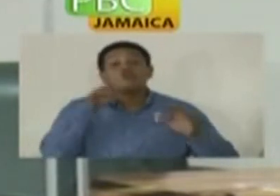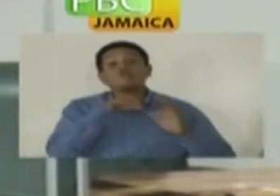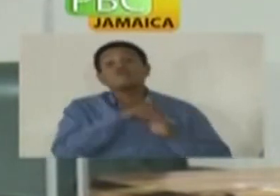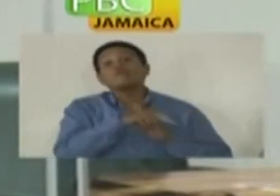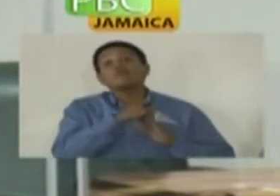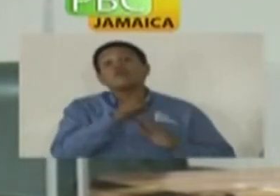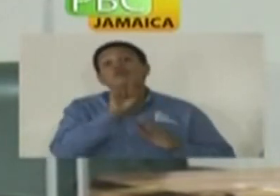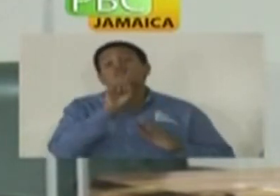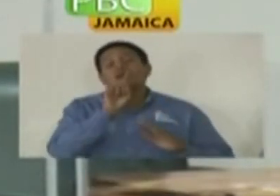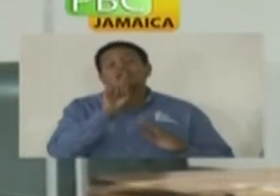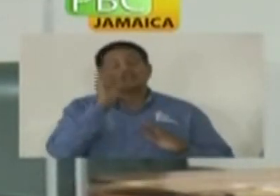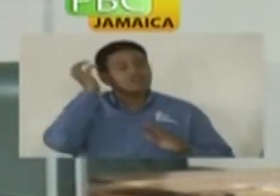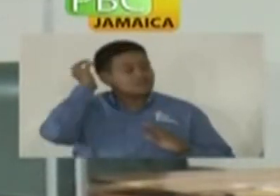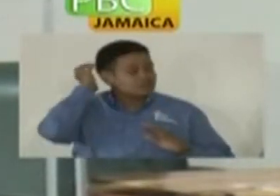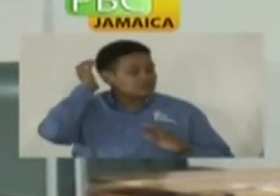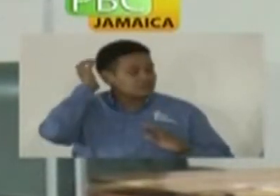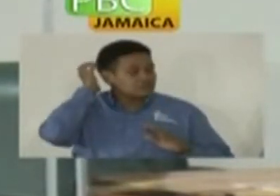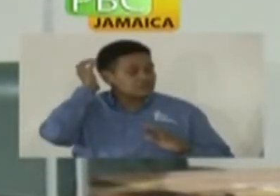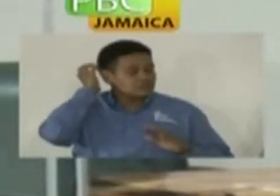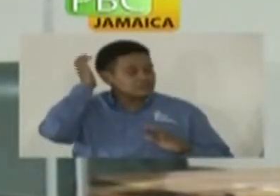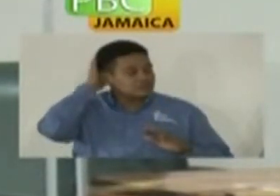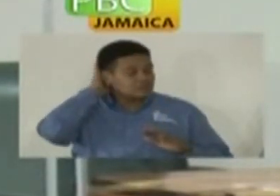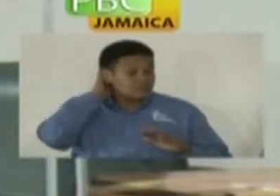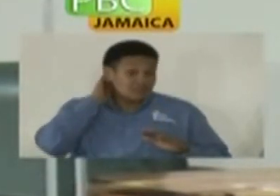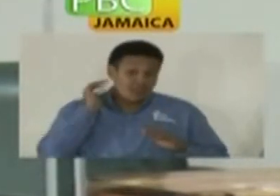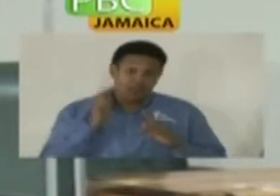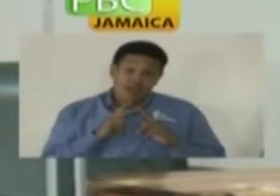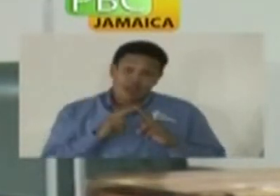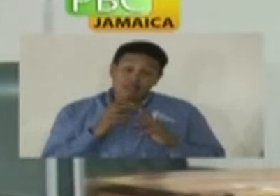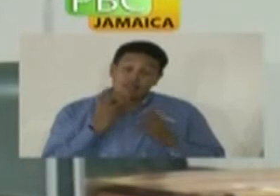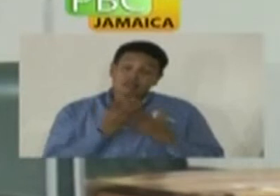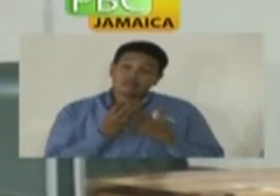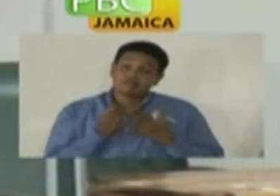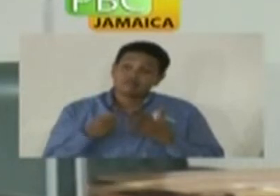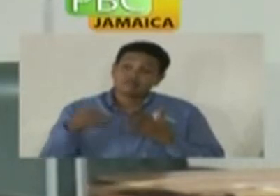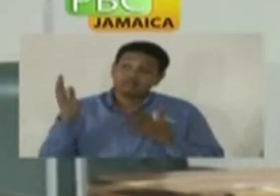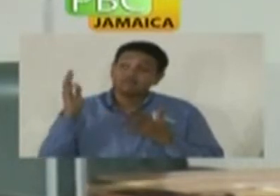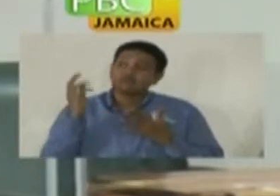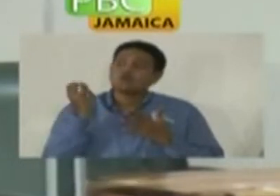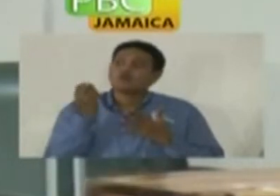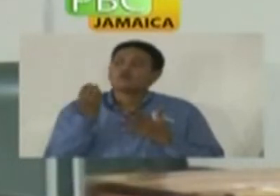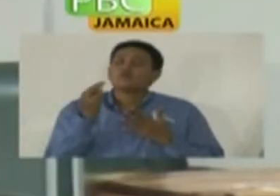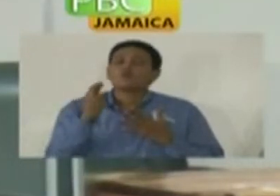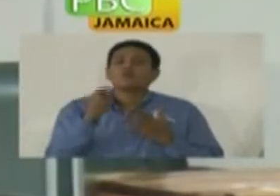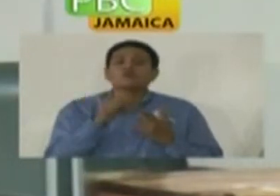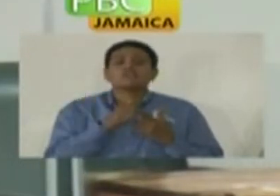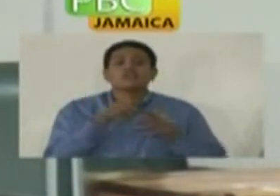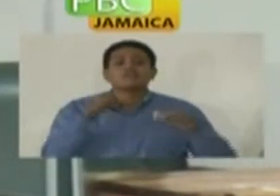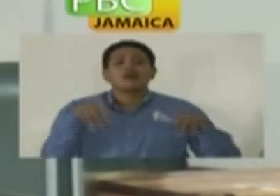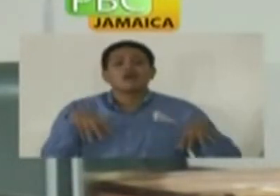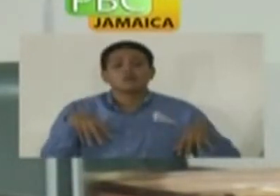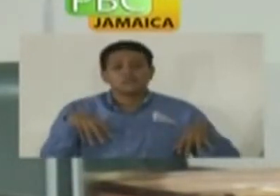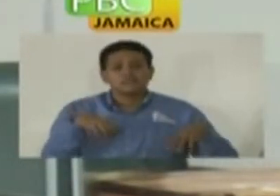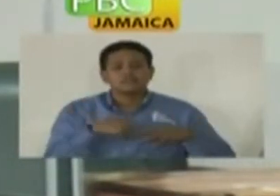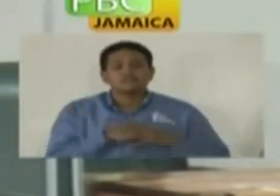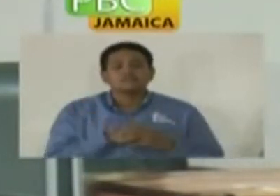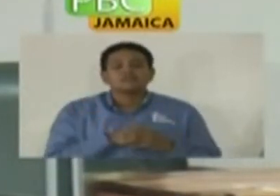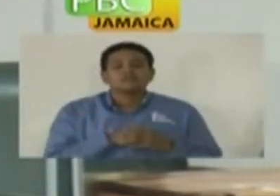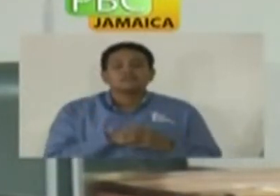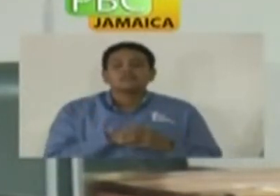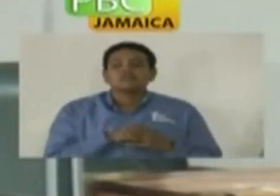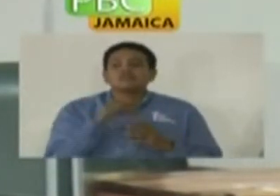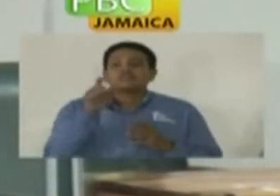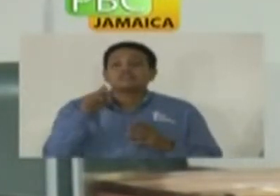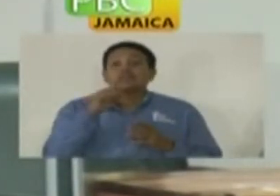offense and either convicted or acquitted